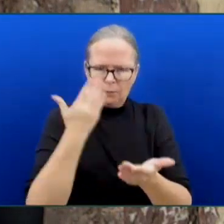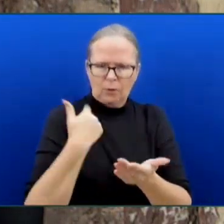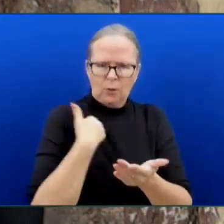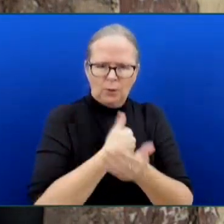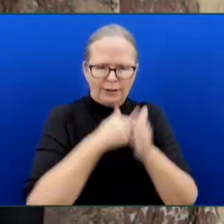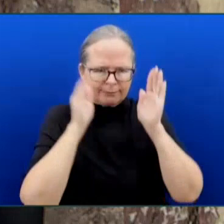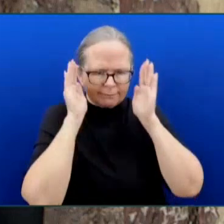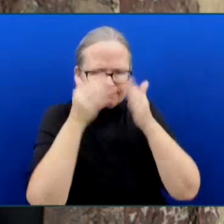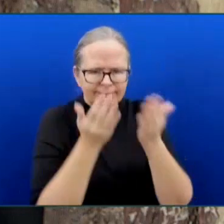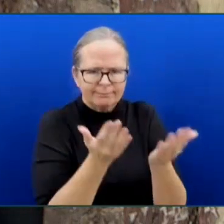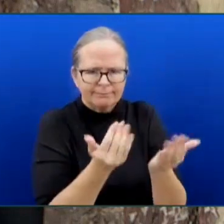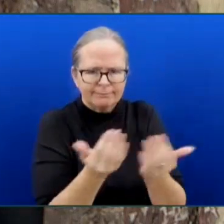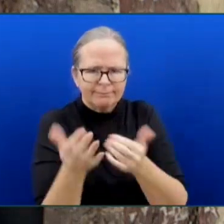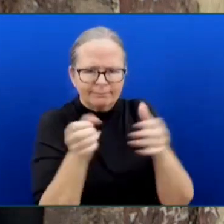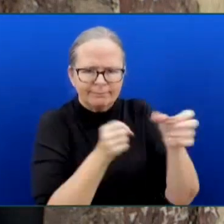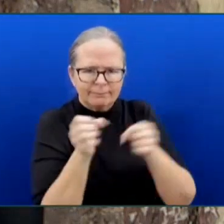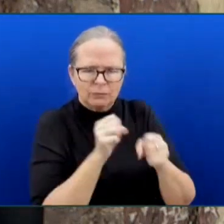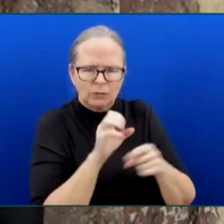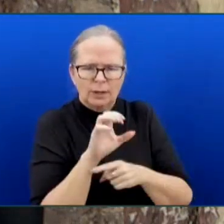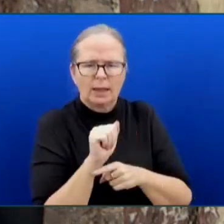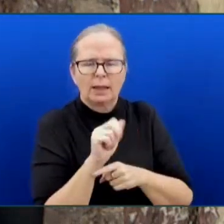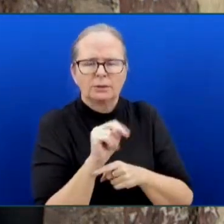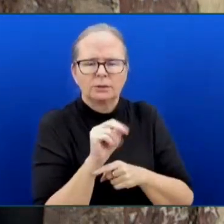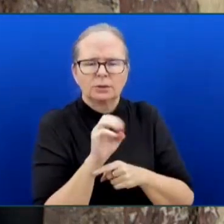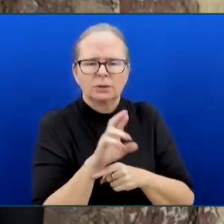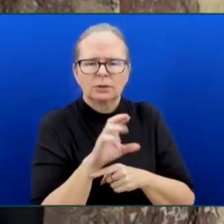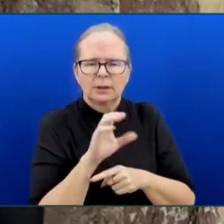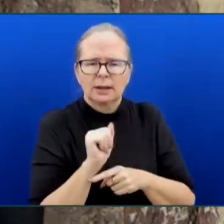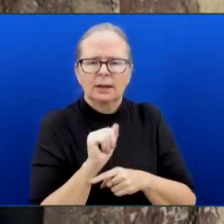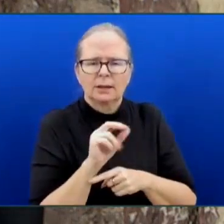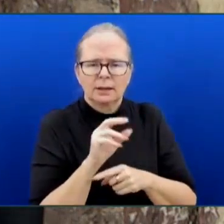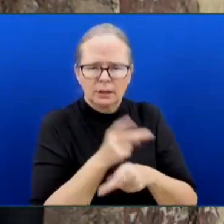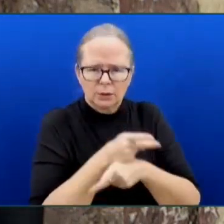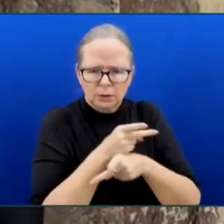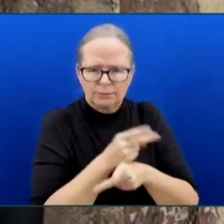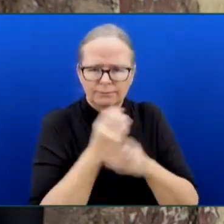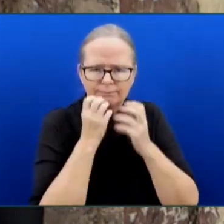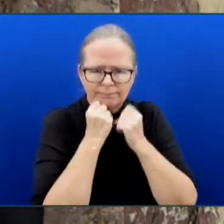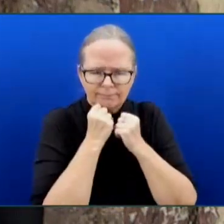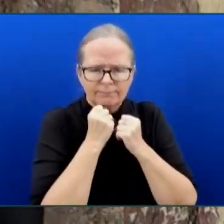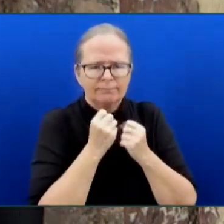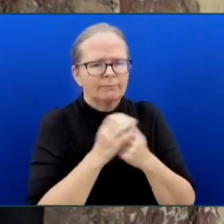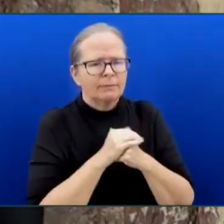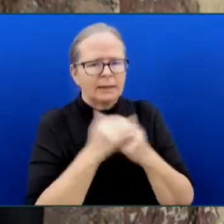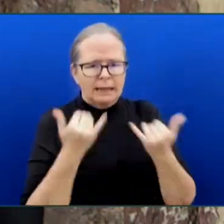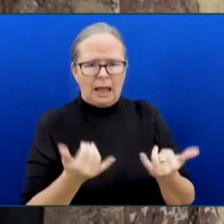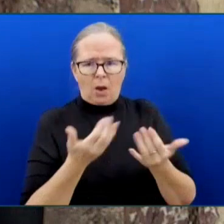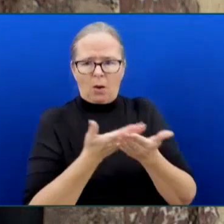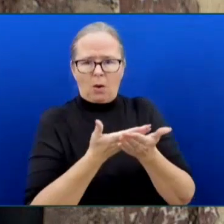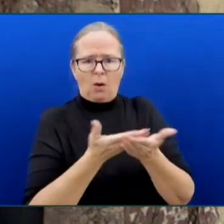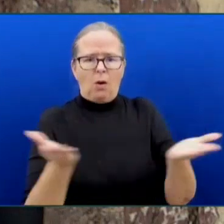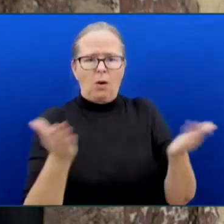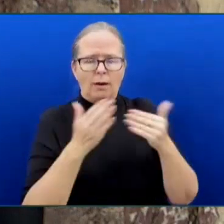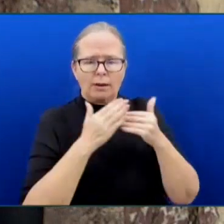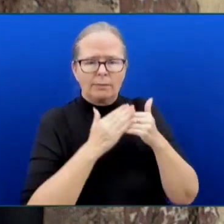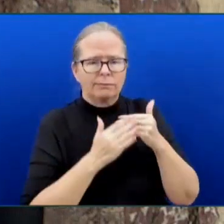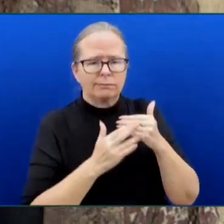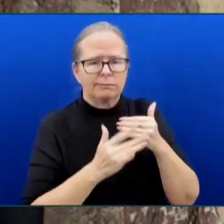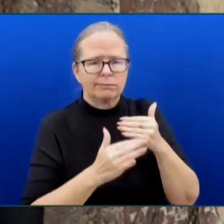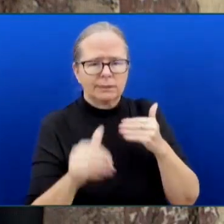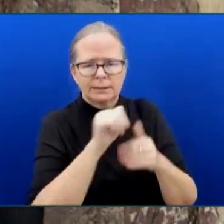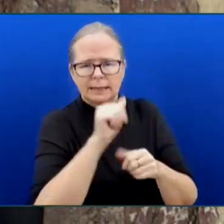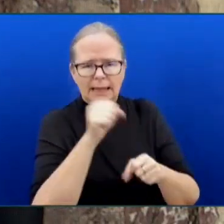future. He will know, and everyone will know, that we're going to go between now and the next 10 years from 30,000 diagnoses of cancer